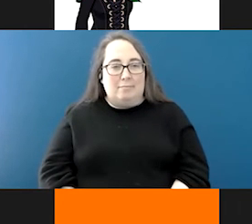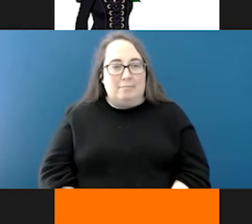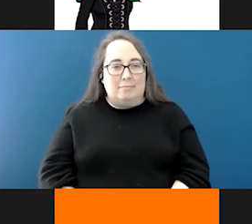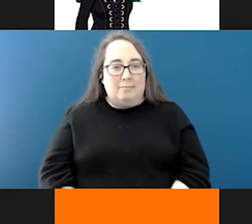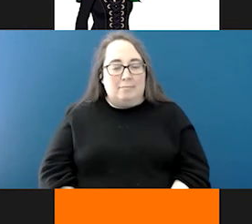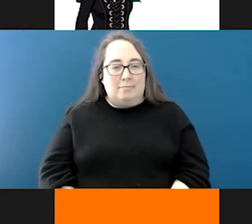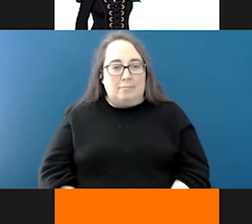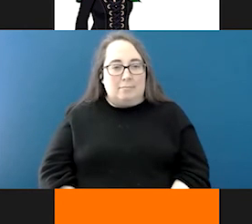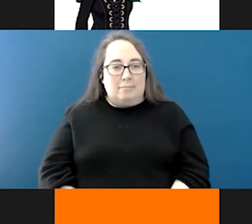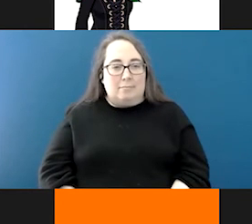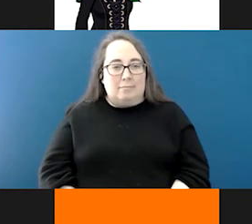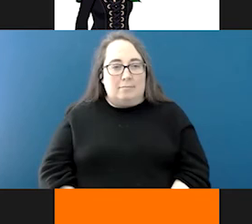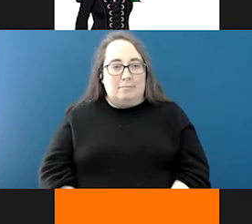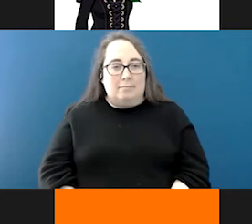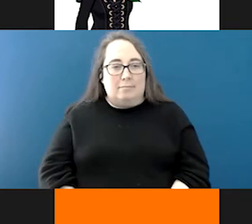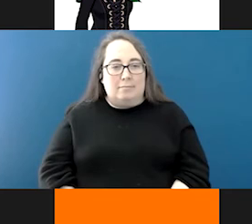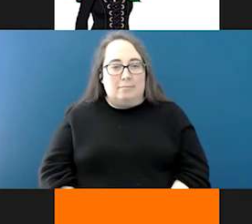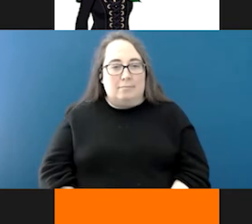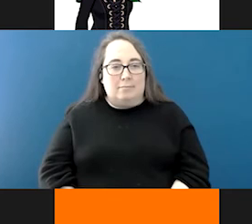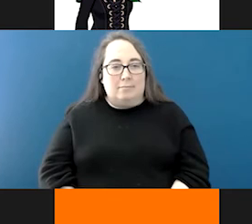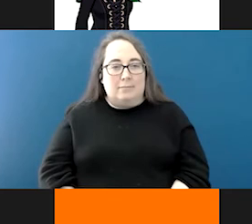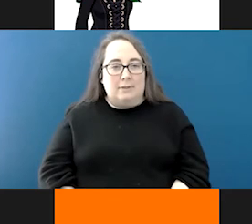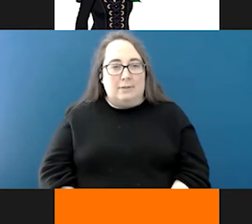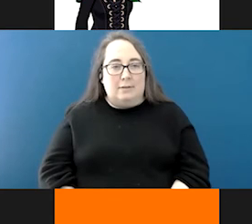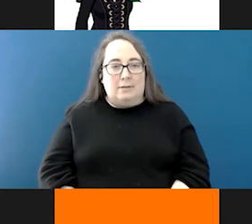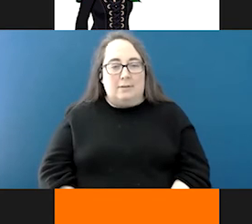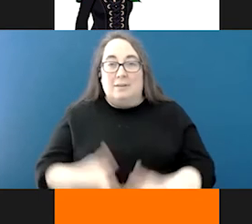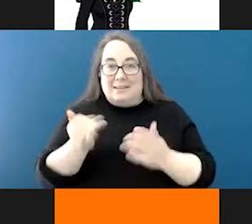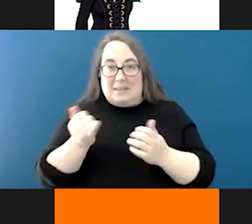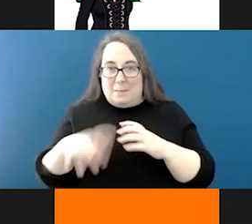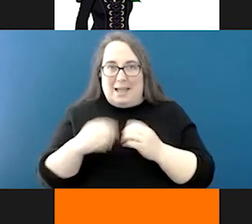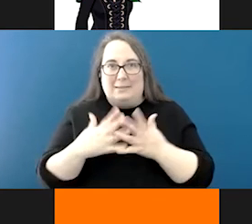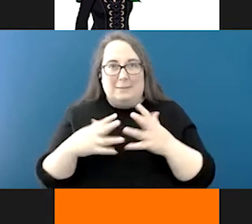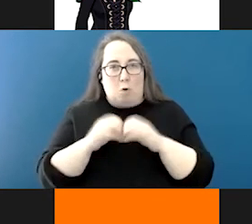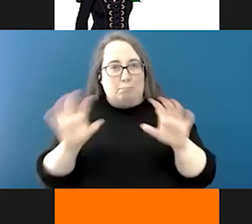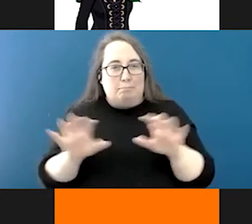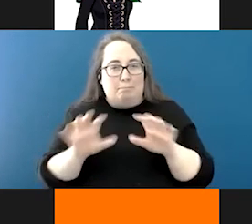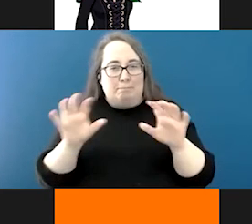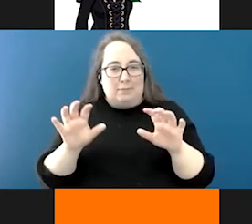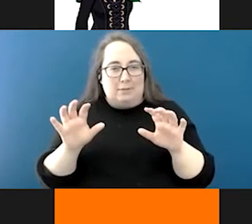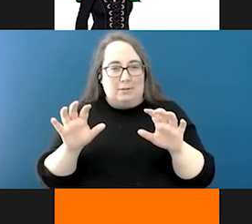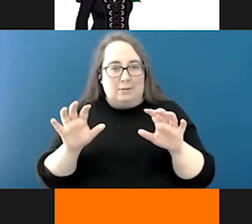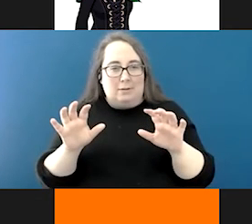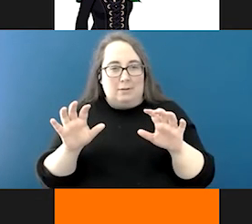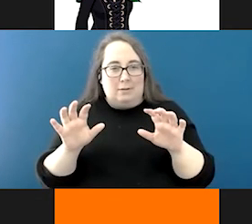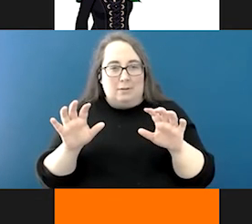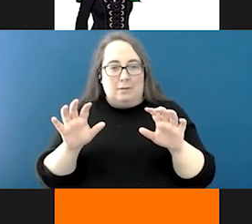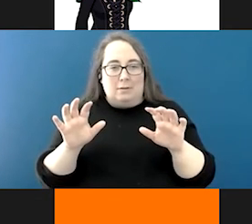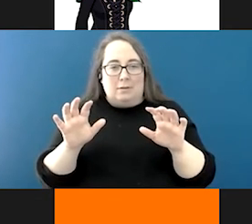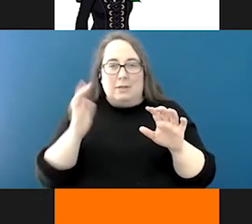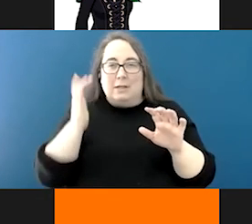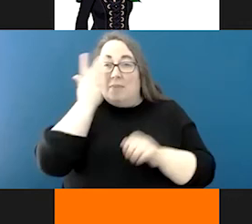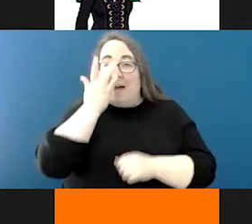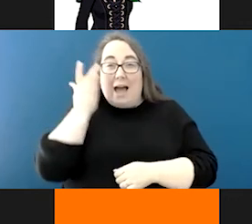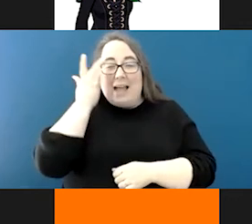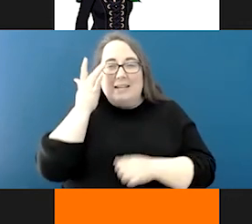So I think I'm ready to put on a little bit of the finishing touches. If you do want to kind of smooth out the